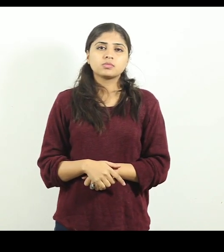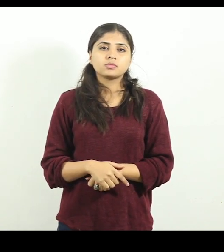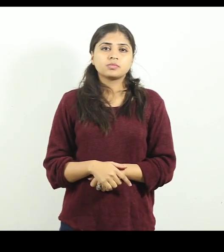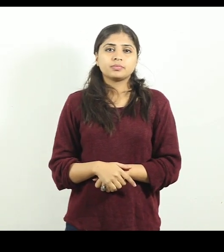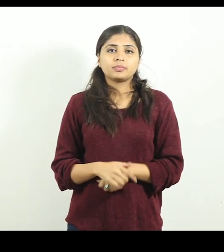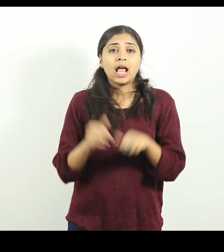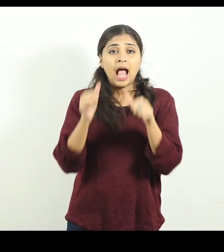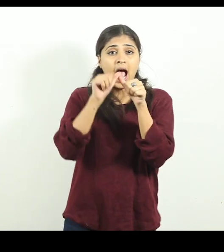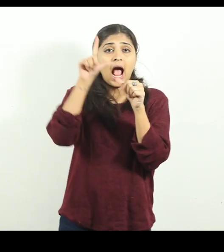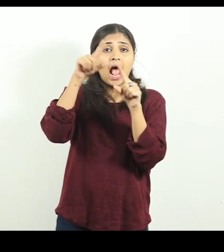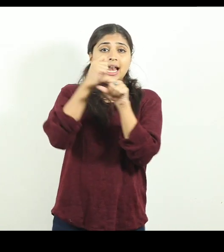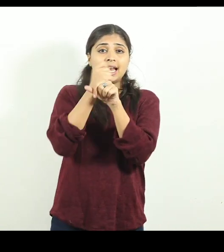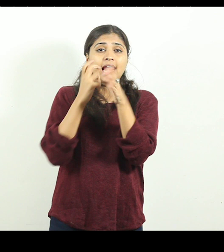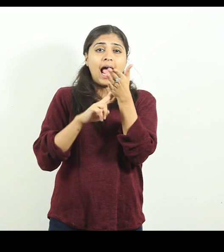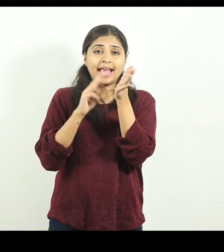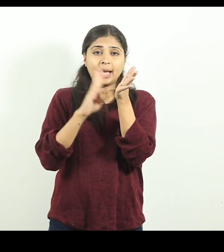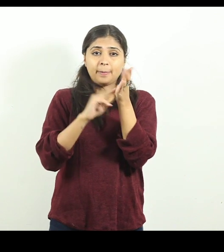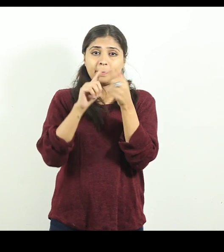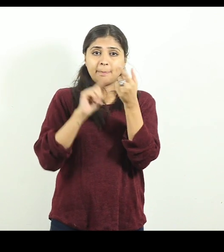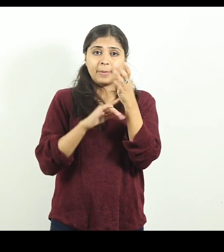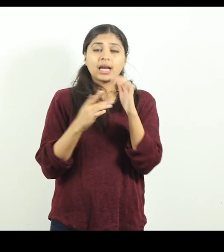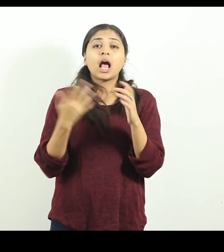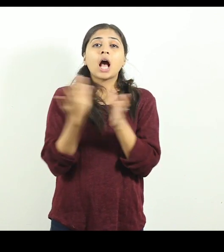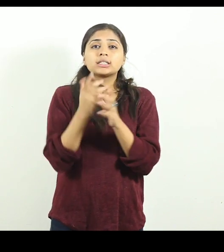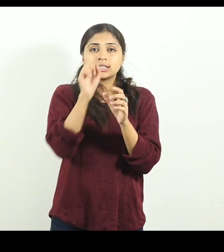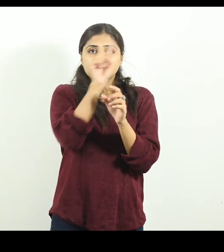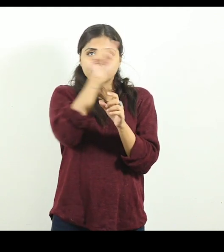Paragraph formatting. Alignment.